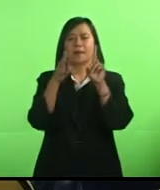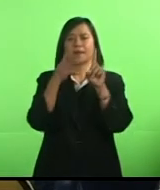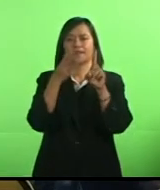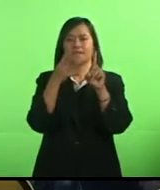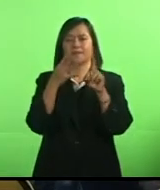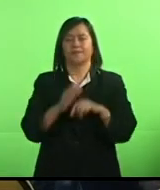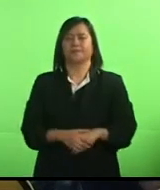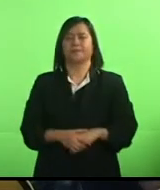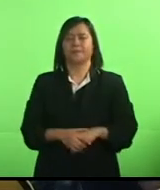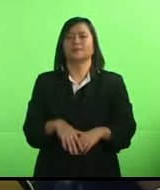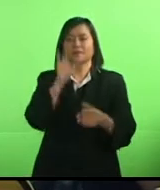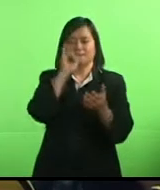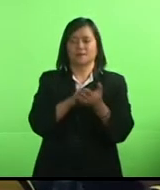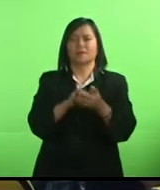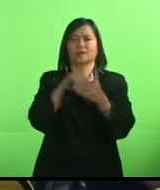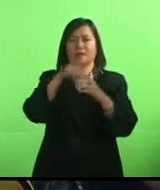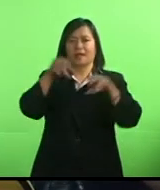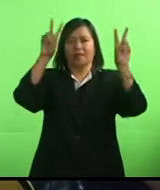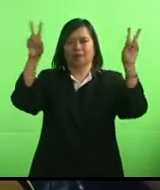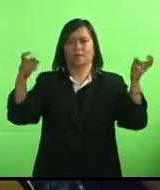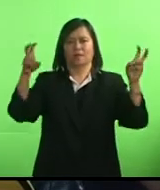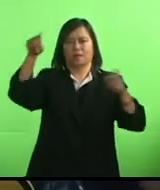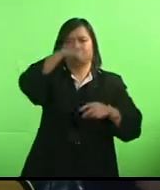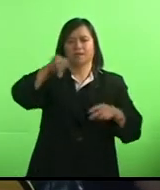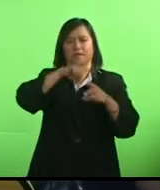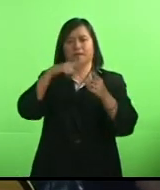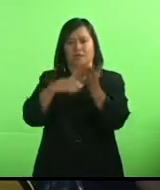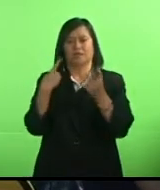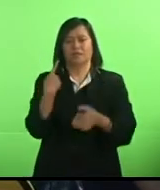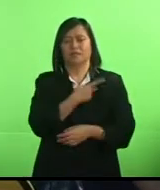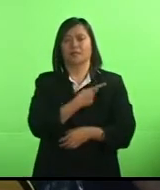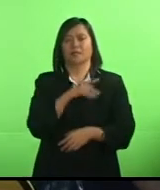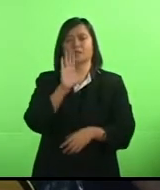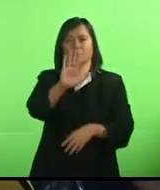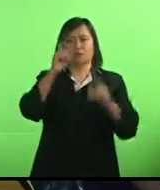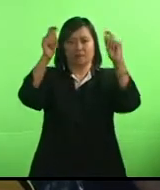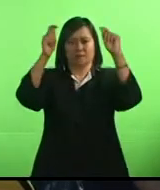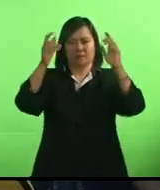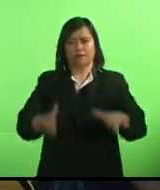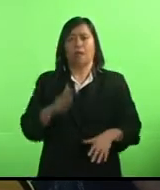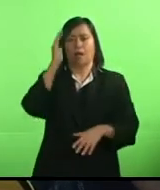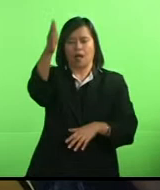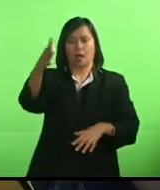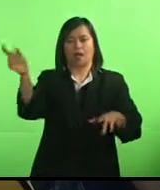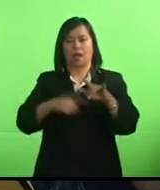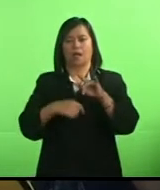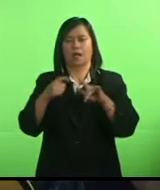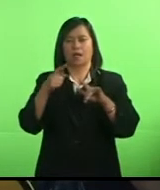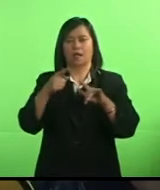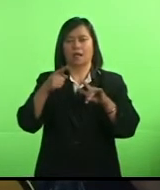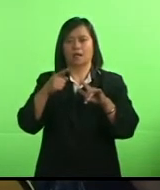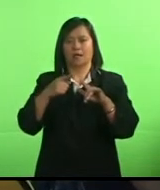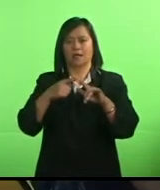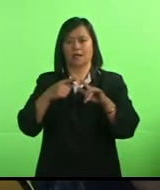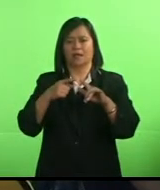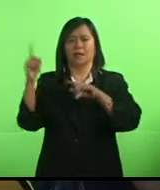Okay, number 14. That's within our scope. Your tutor would penalize you